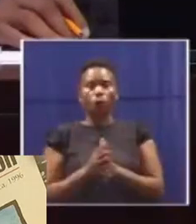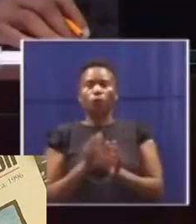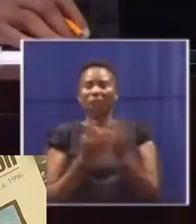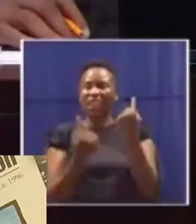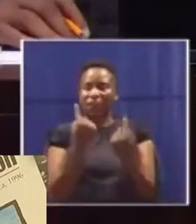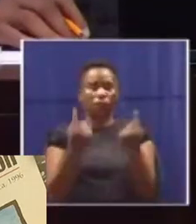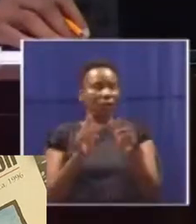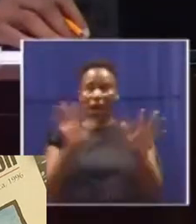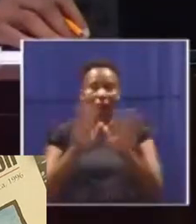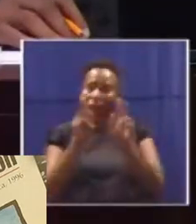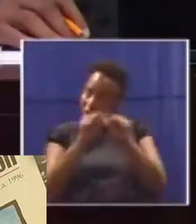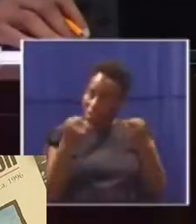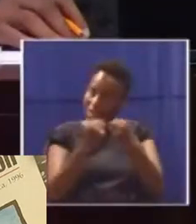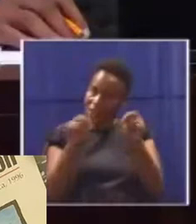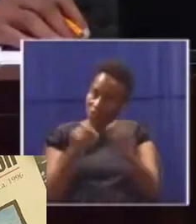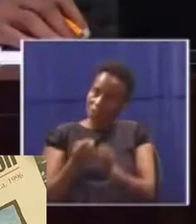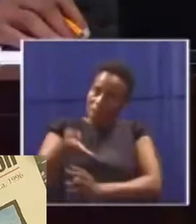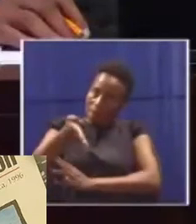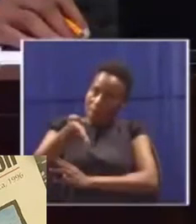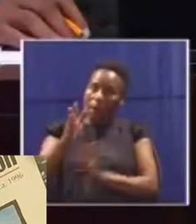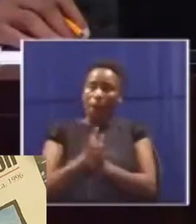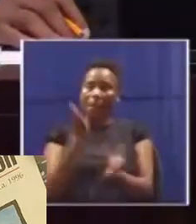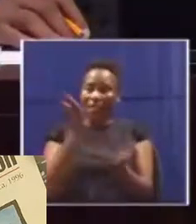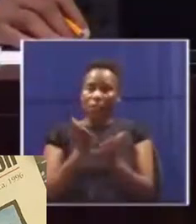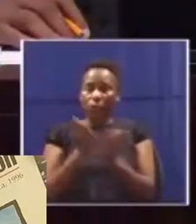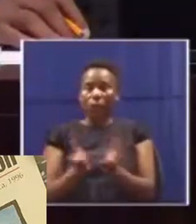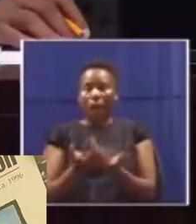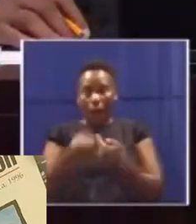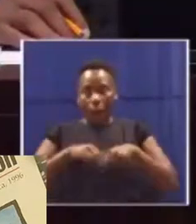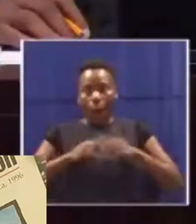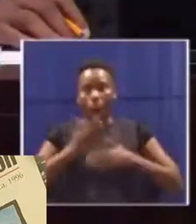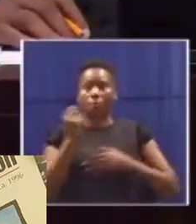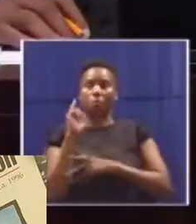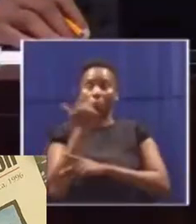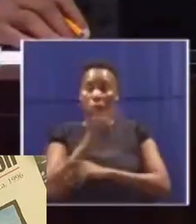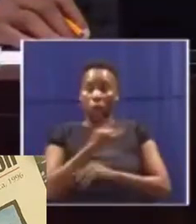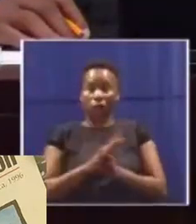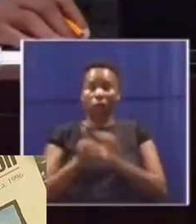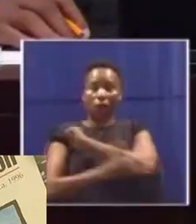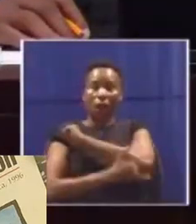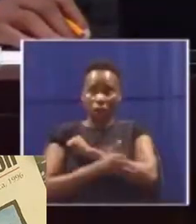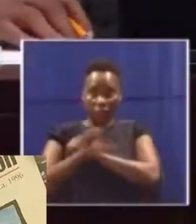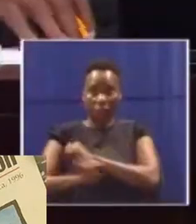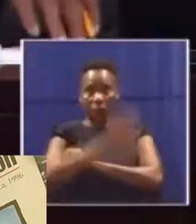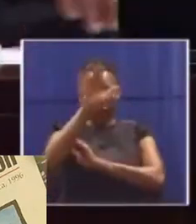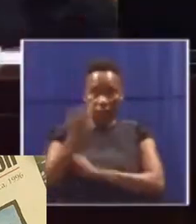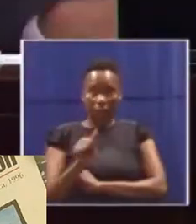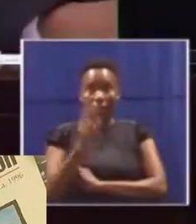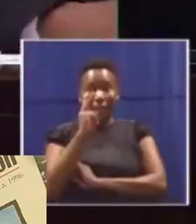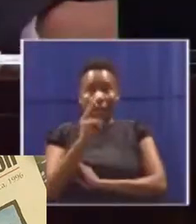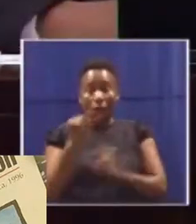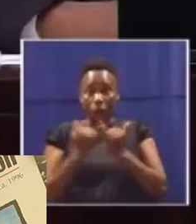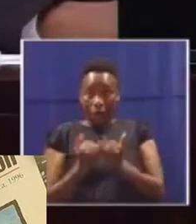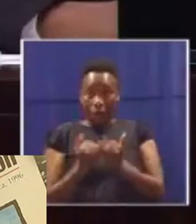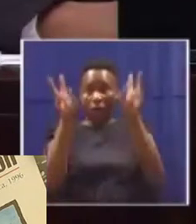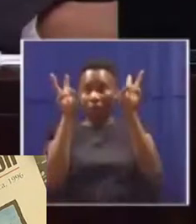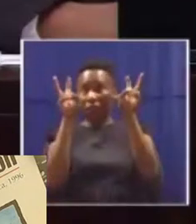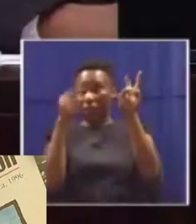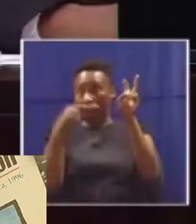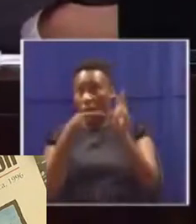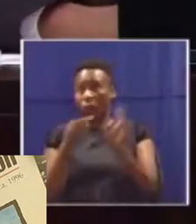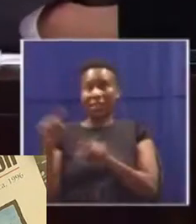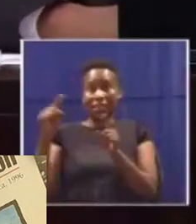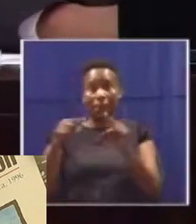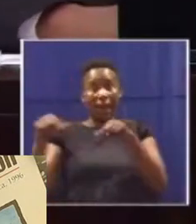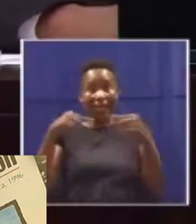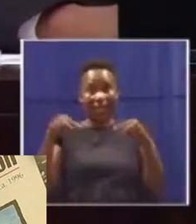of nations, and in particular, our beloved country, South Africa. When we consider the theme of this debate,